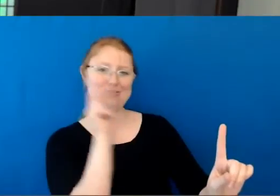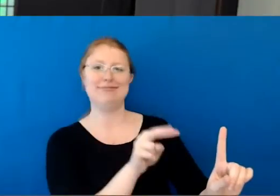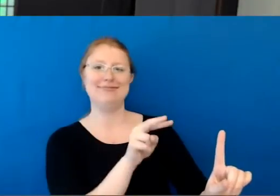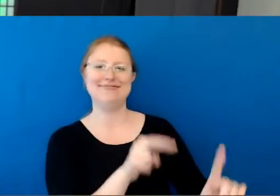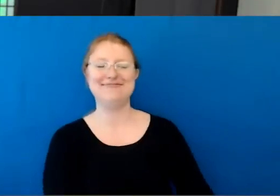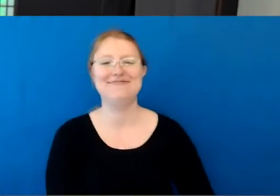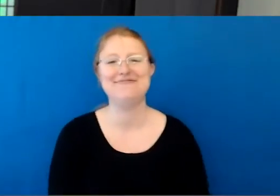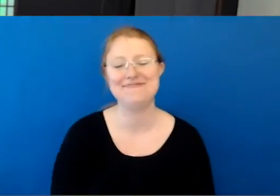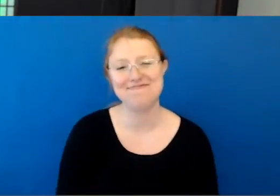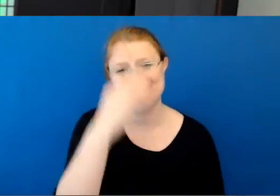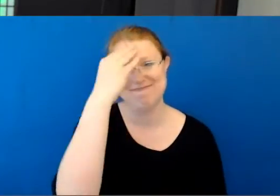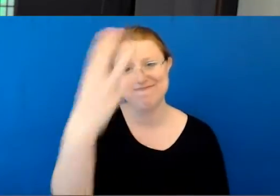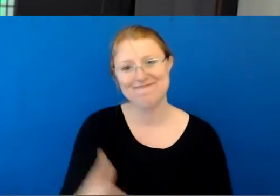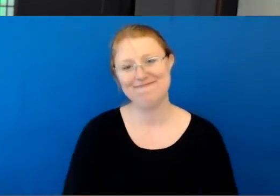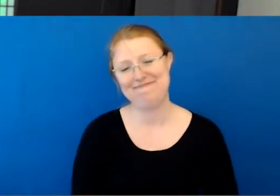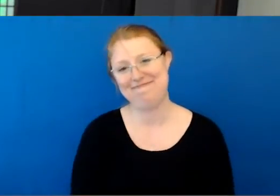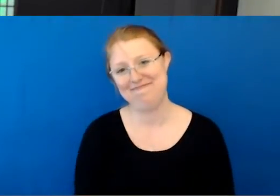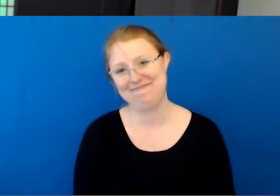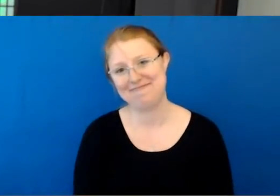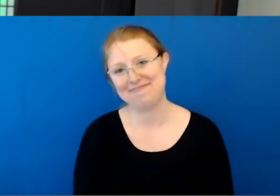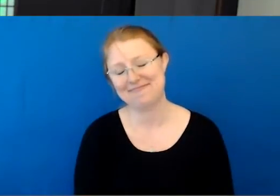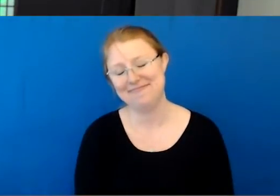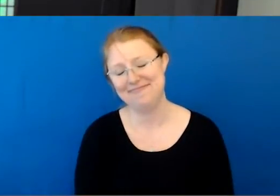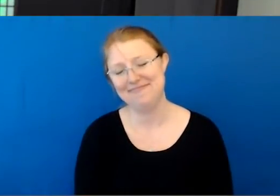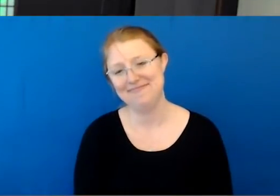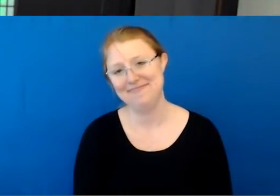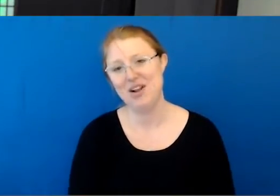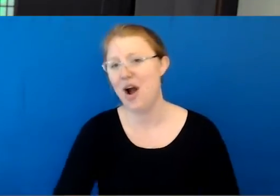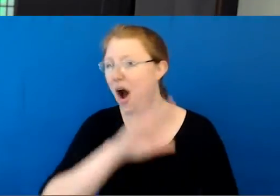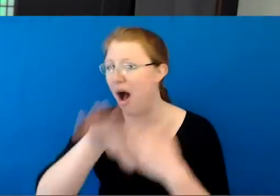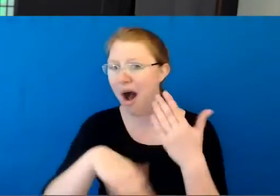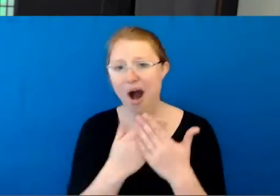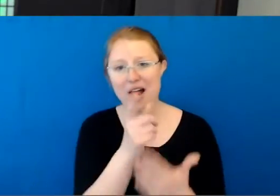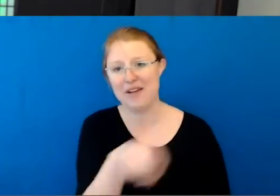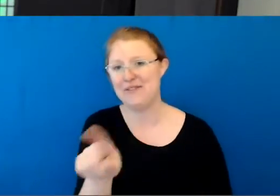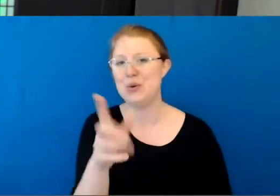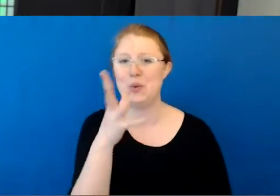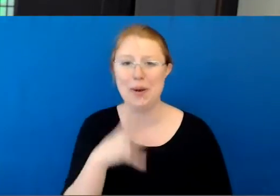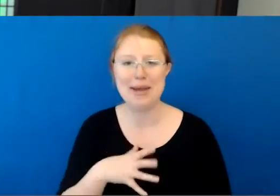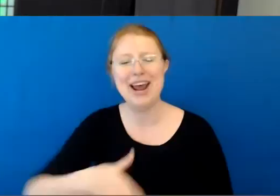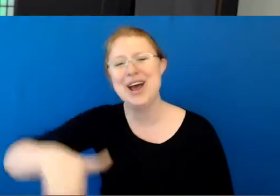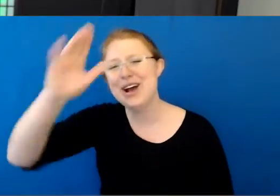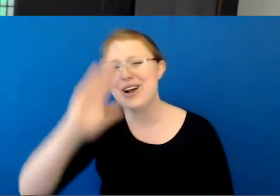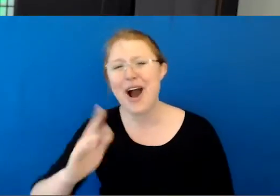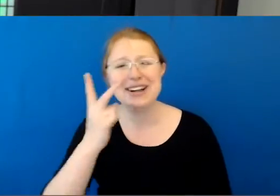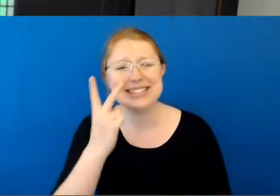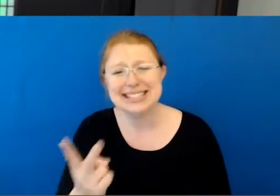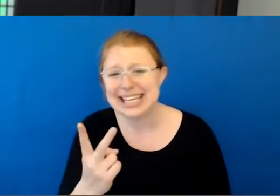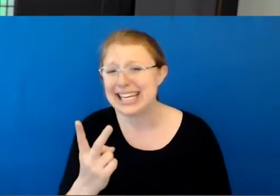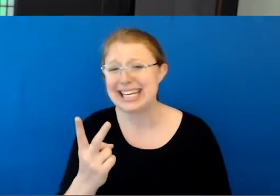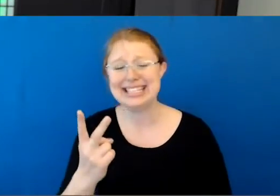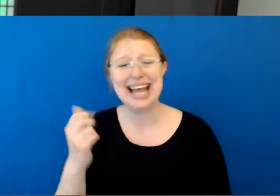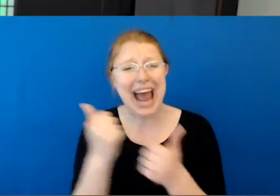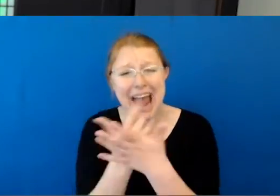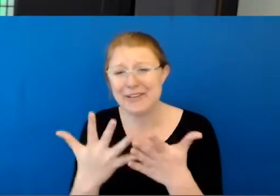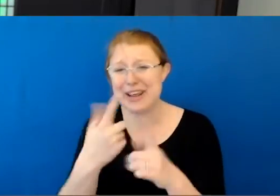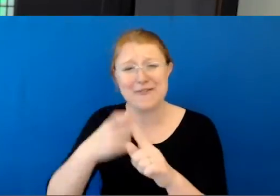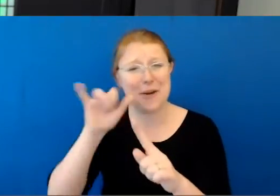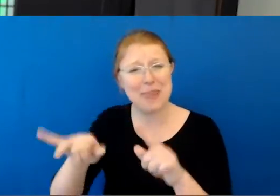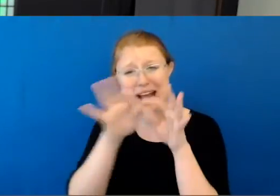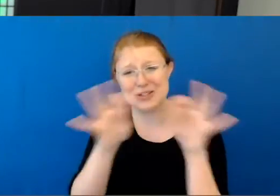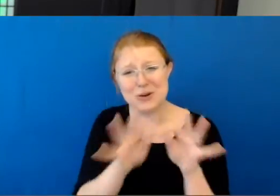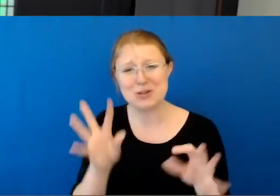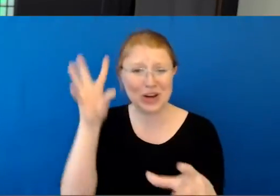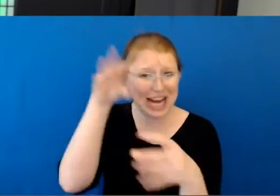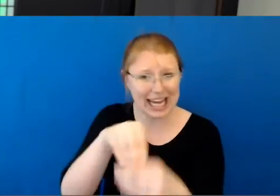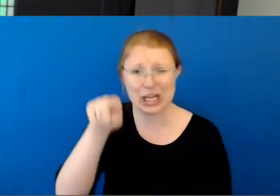that, what that Scripture is saying. It's God looking at you and saying, that's what I see. That God looks through